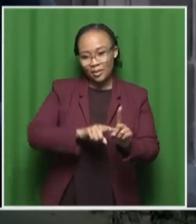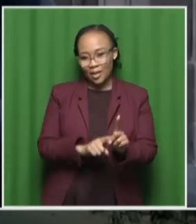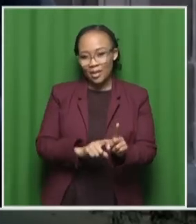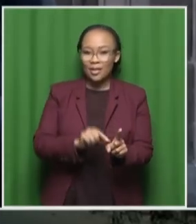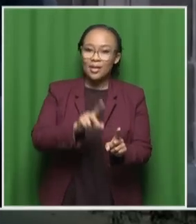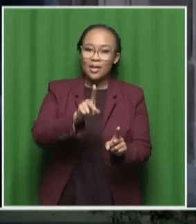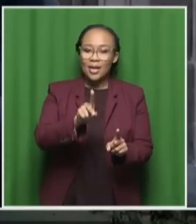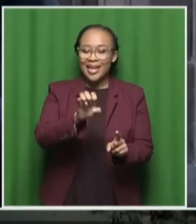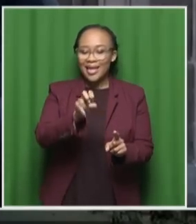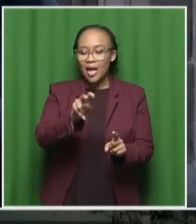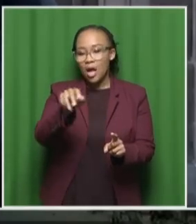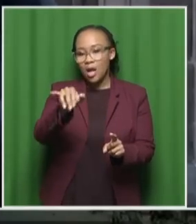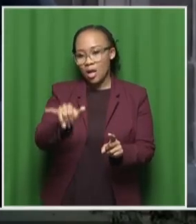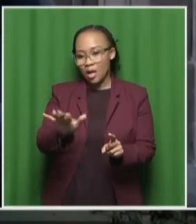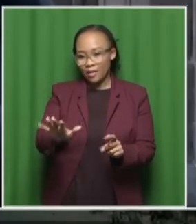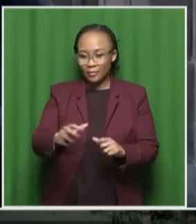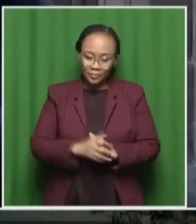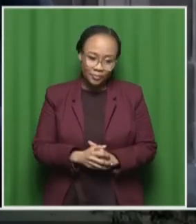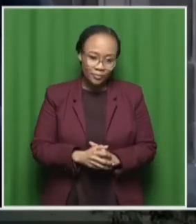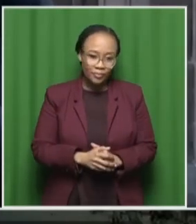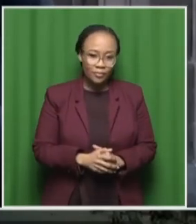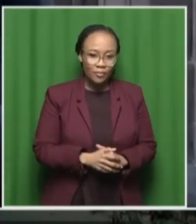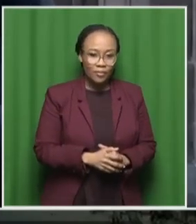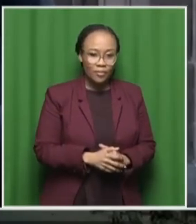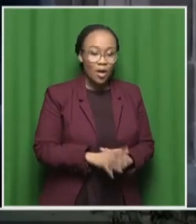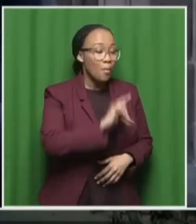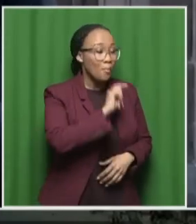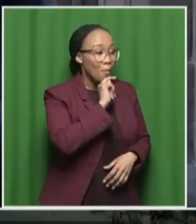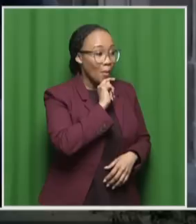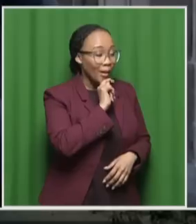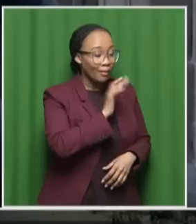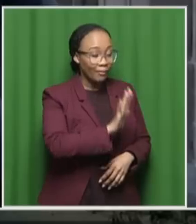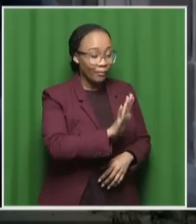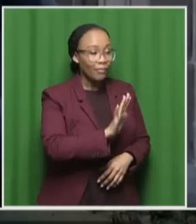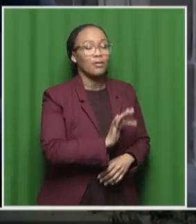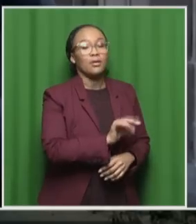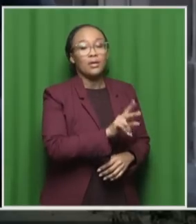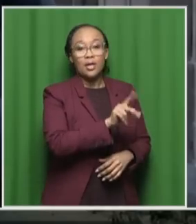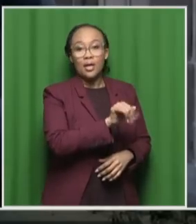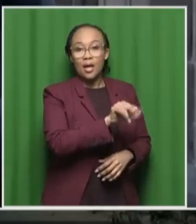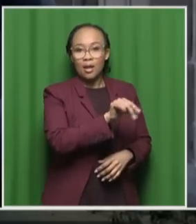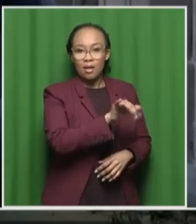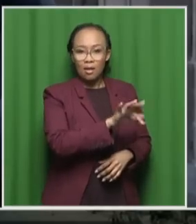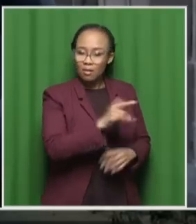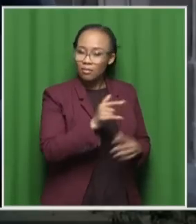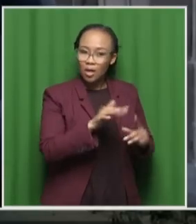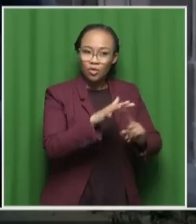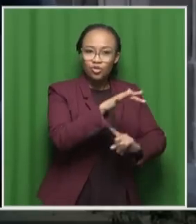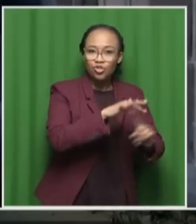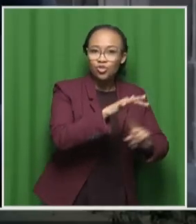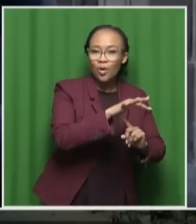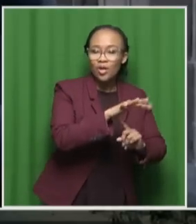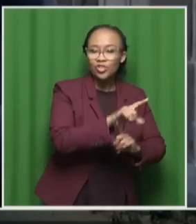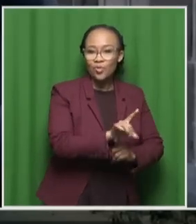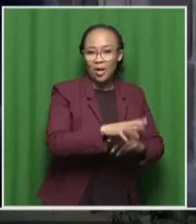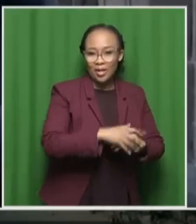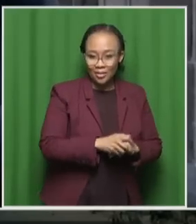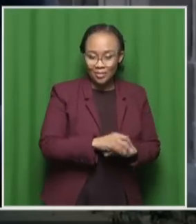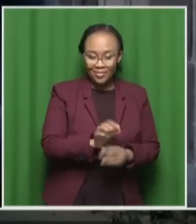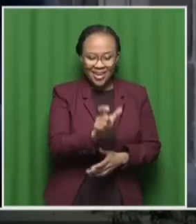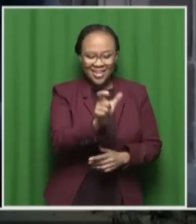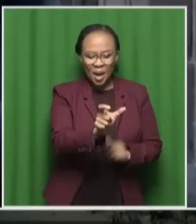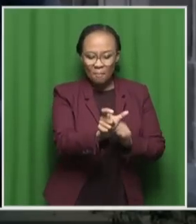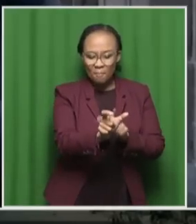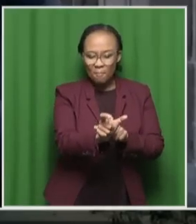So again, we find ourselves in a situation whereby this is around a term that is